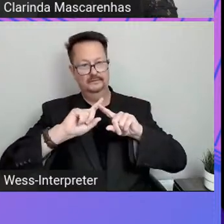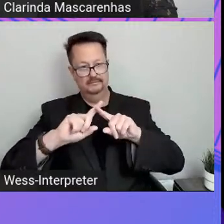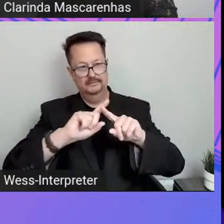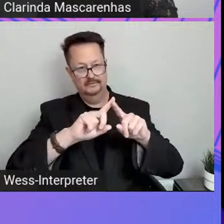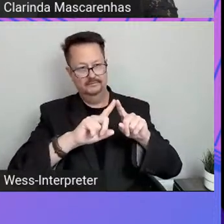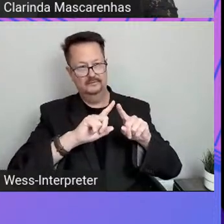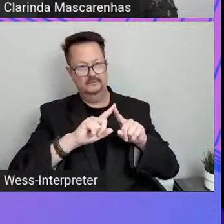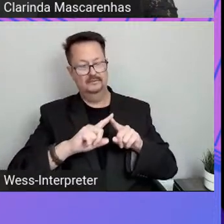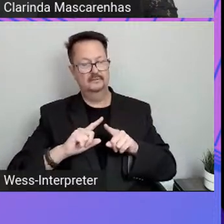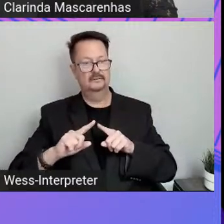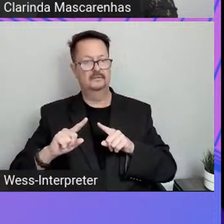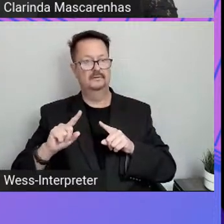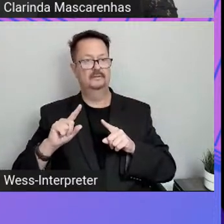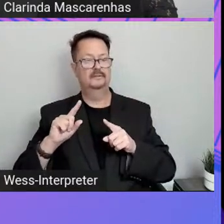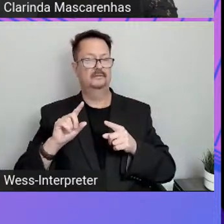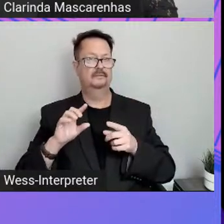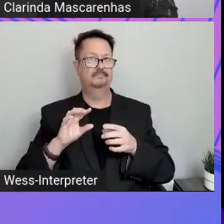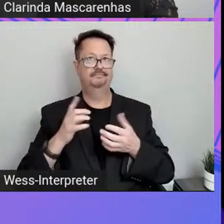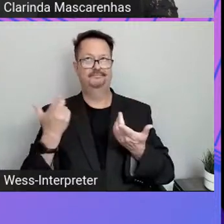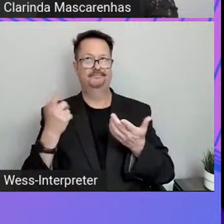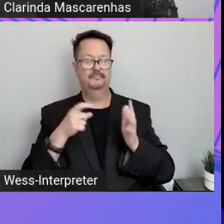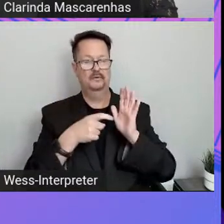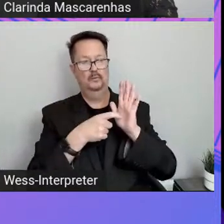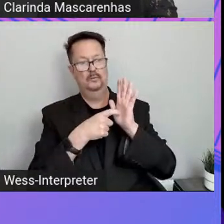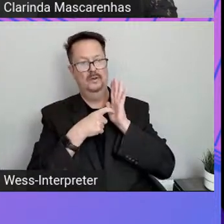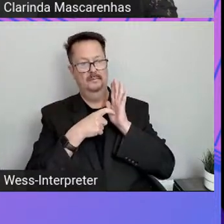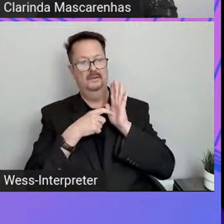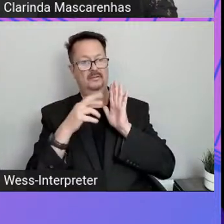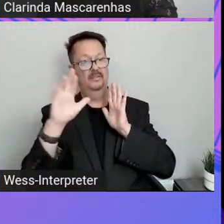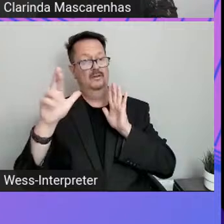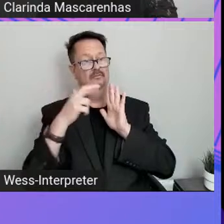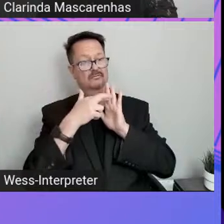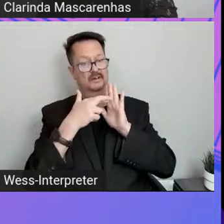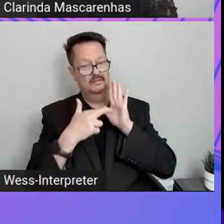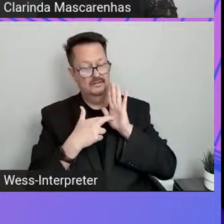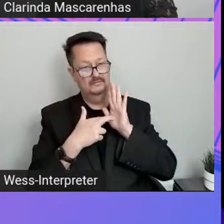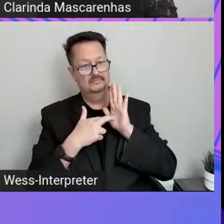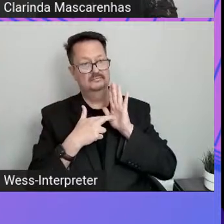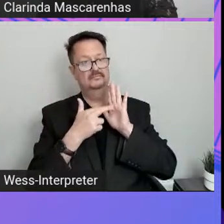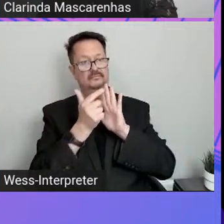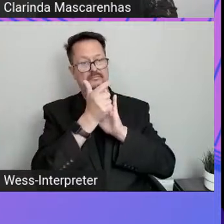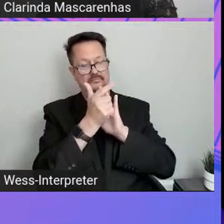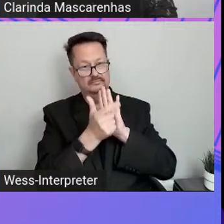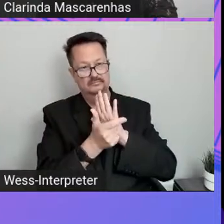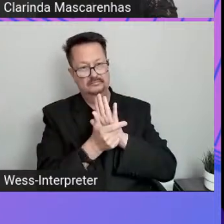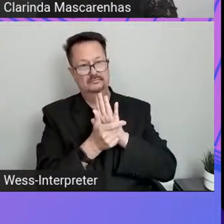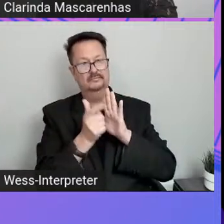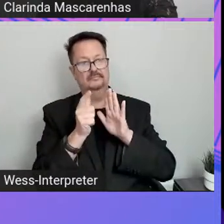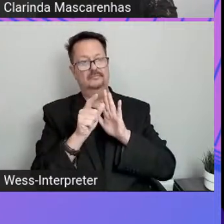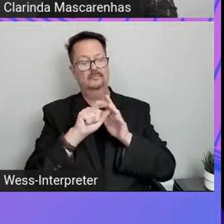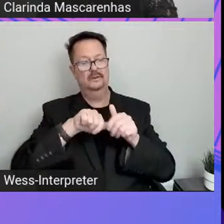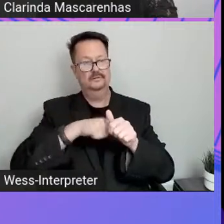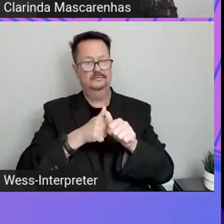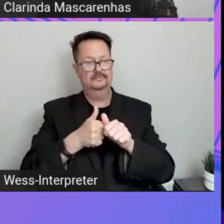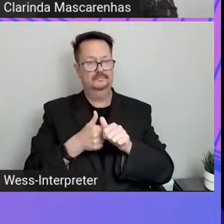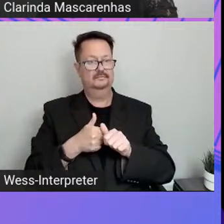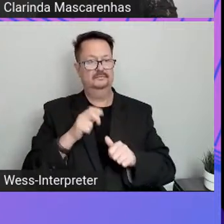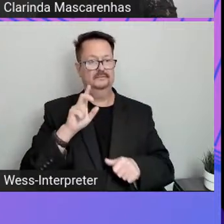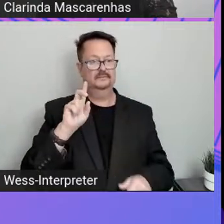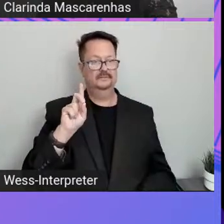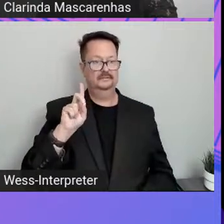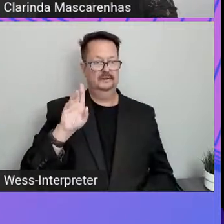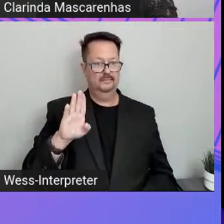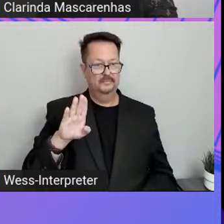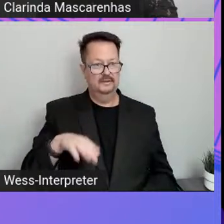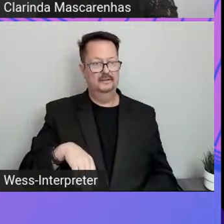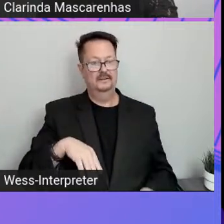because of regulations, et cetera, that they want to connect to backends like databases, et cetera, based on their